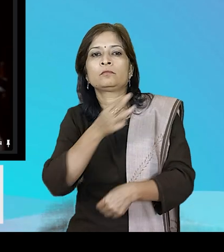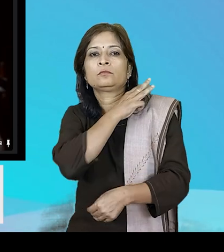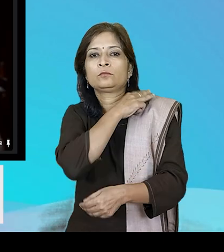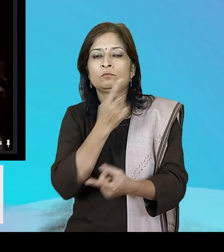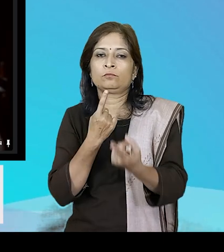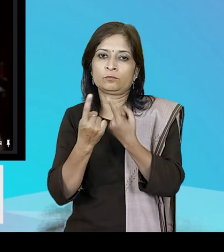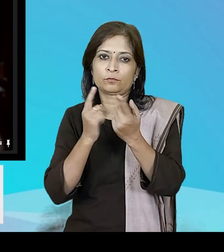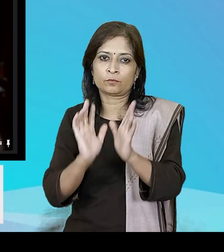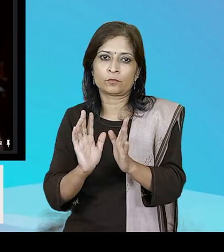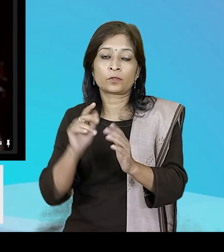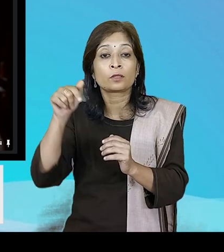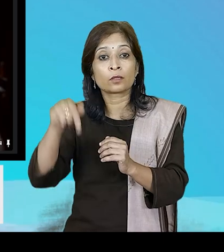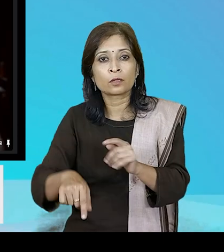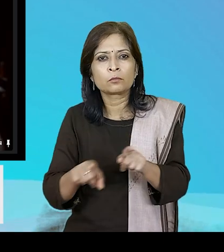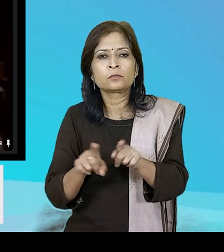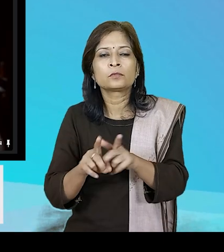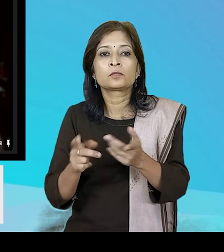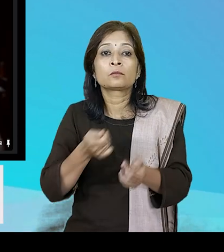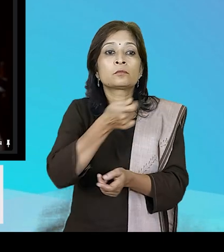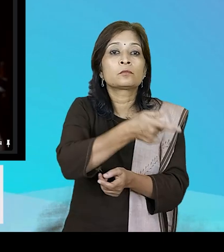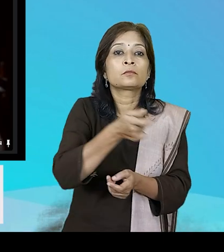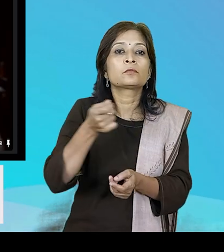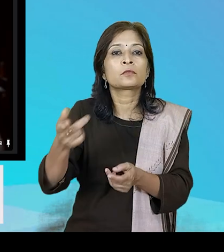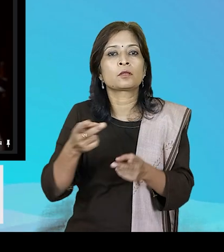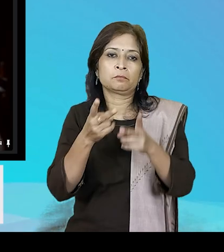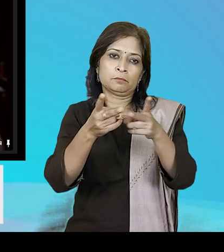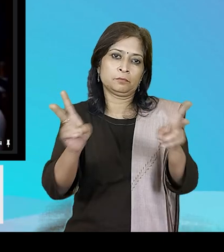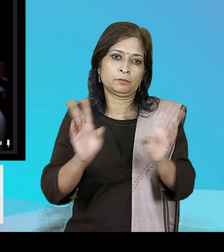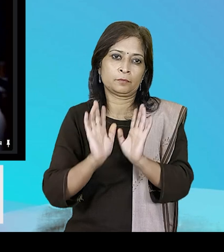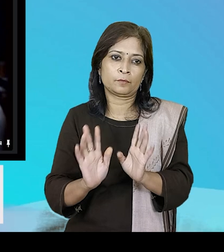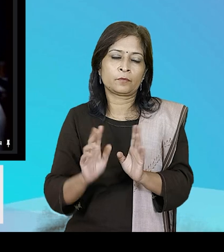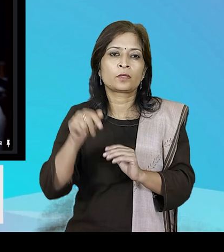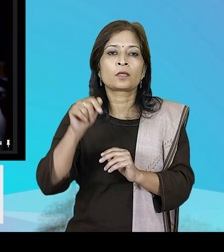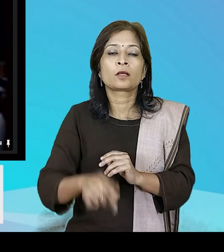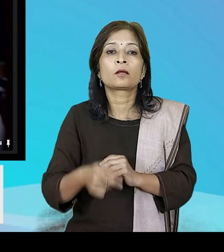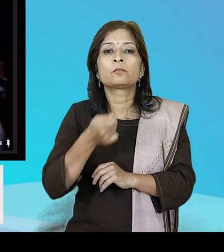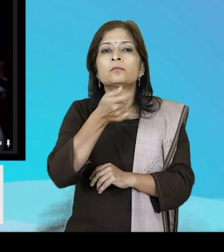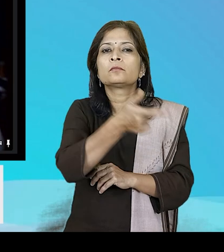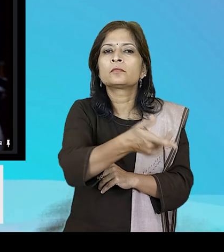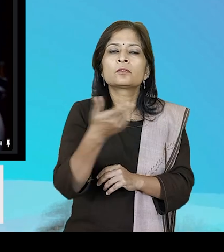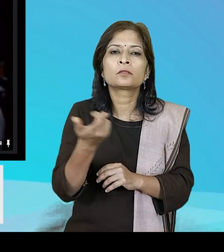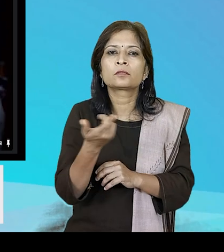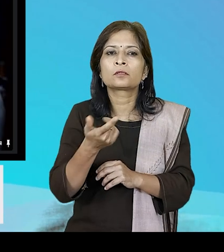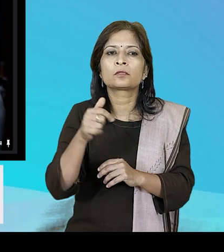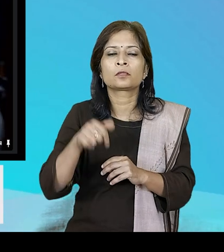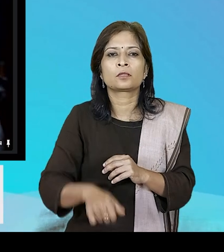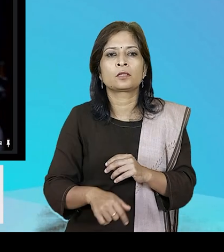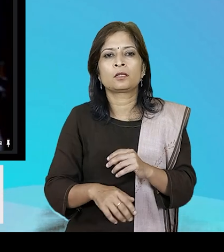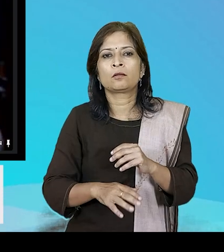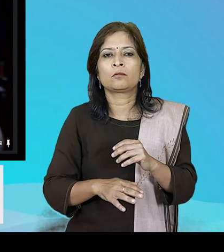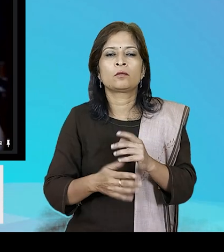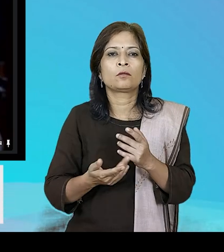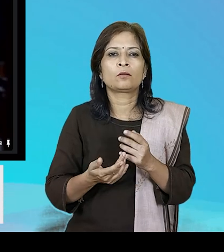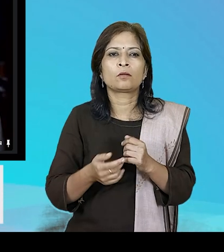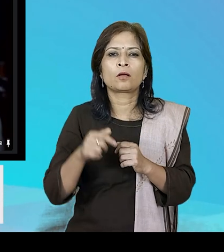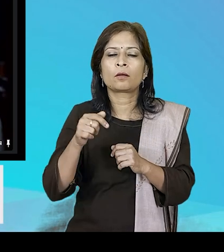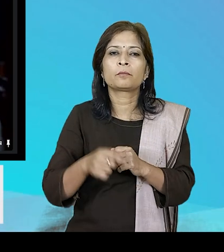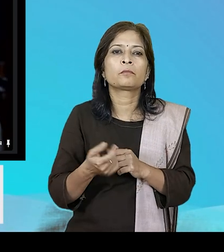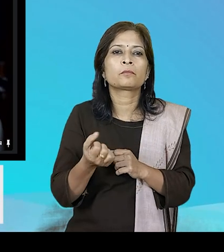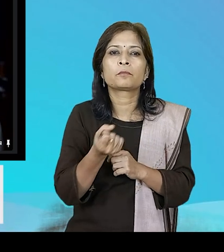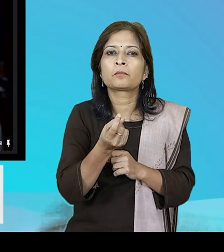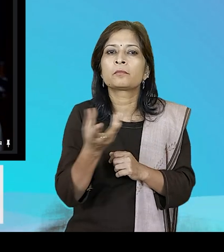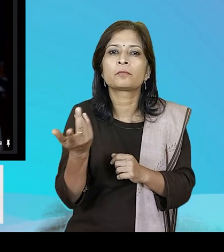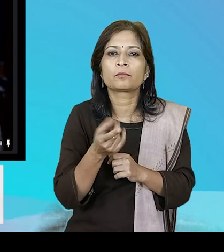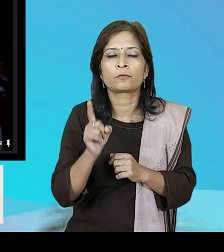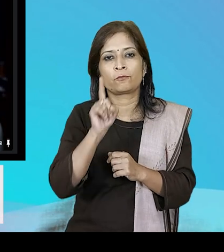determined on the choice of booklet and the choice of service you make. So the minimum fee that we offer is the